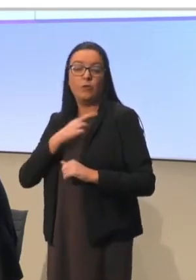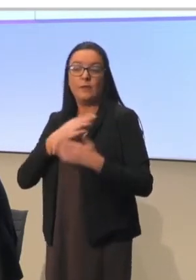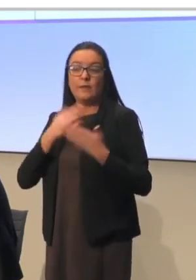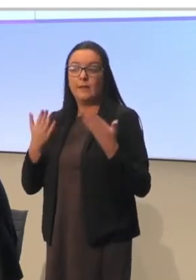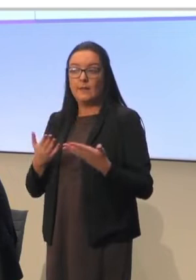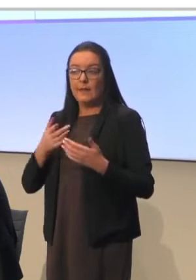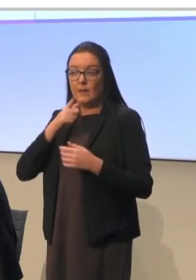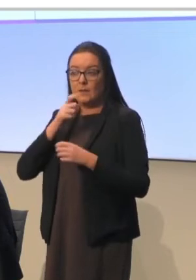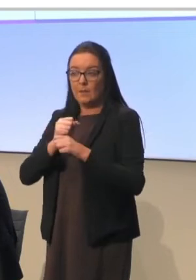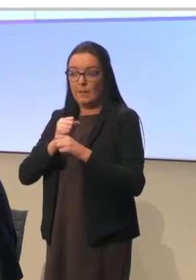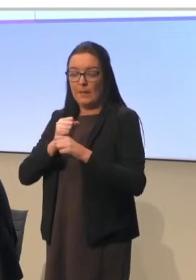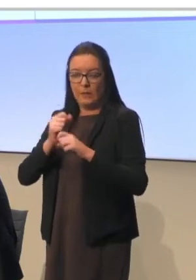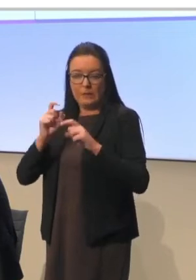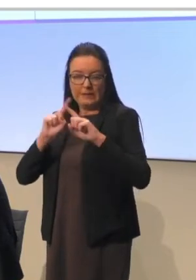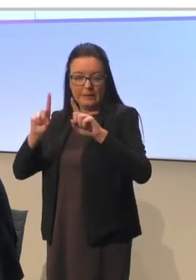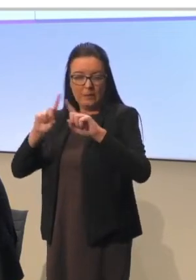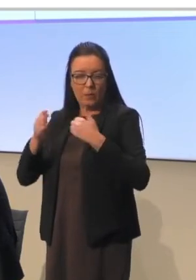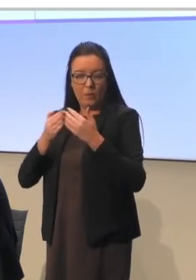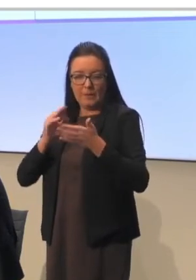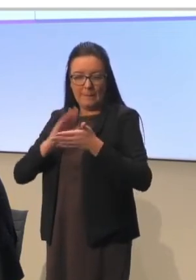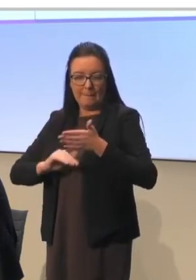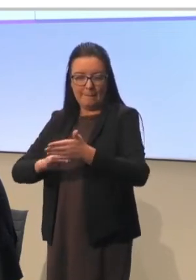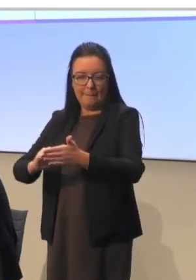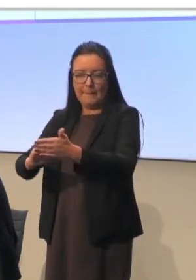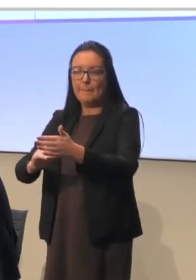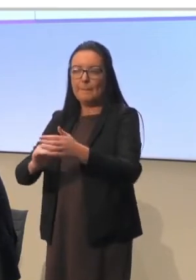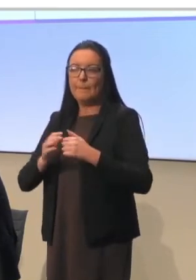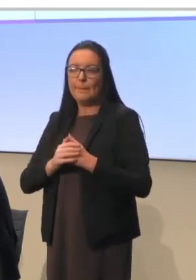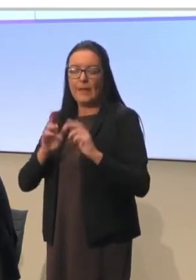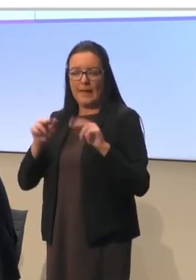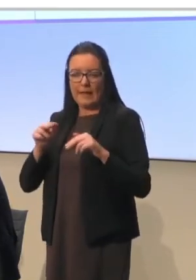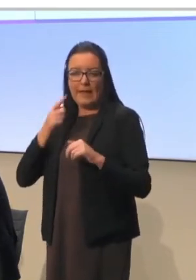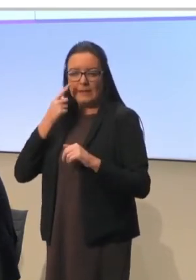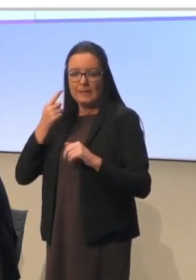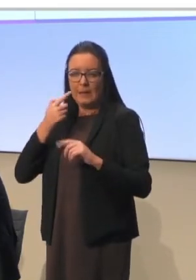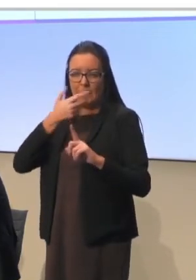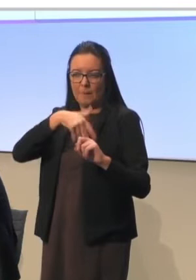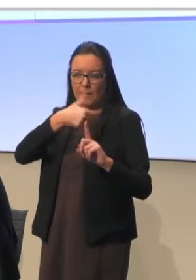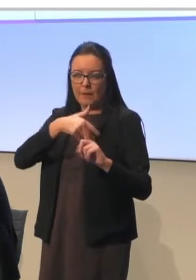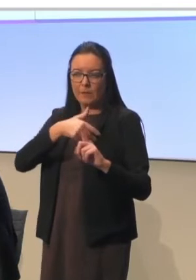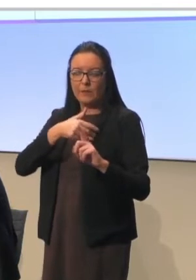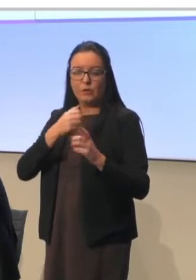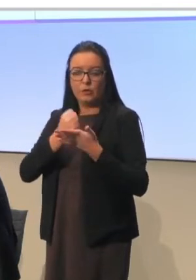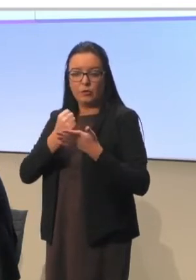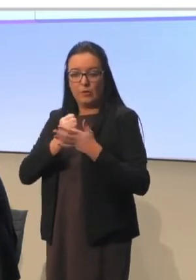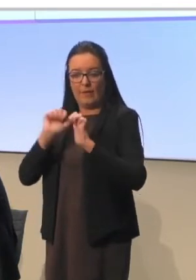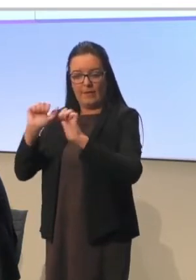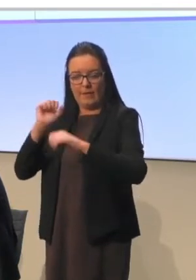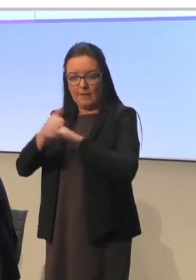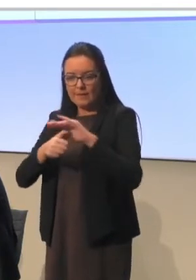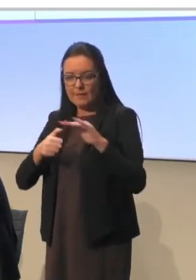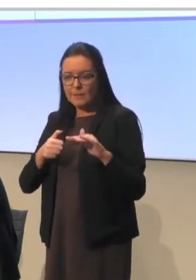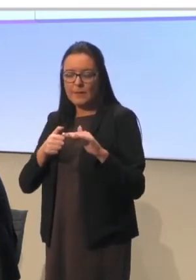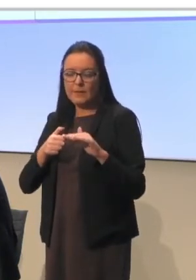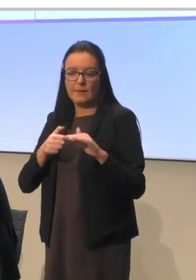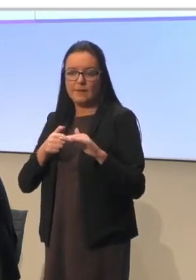for these gaps, we can see a mixture of kind of people's backgrounds and then people's prior academic experiences.